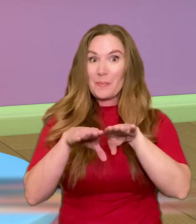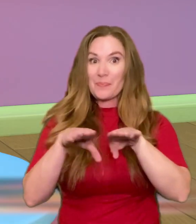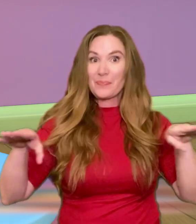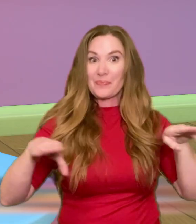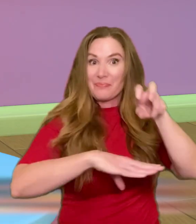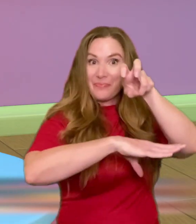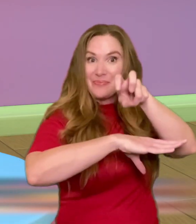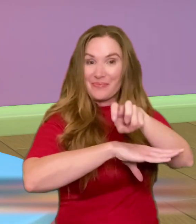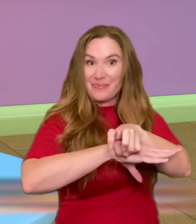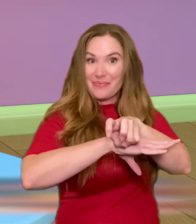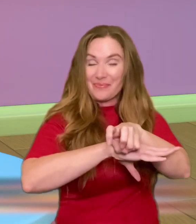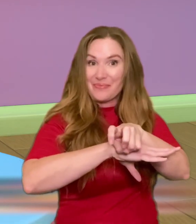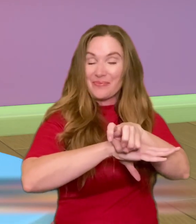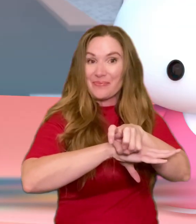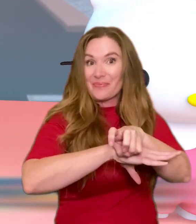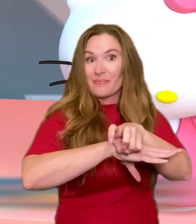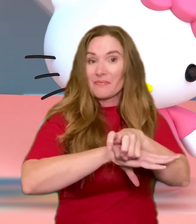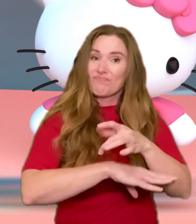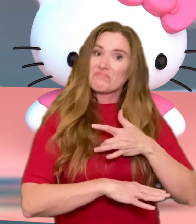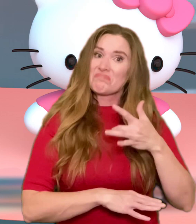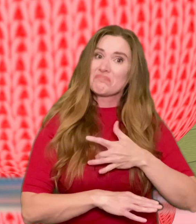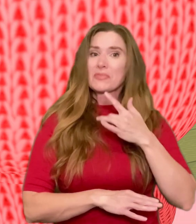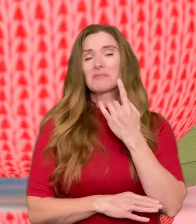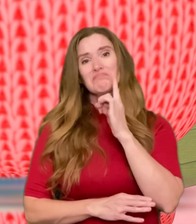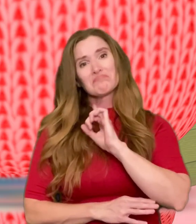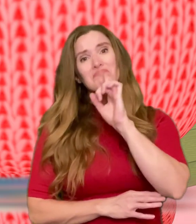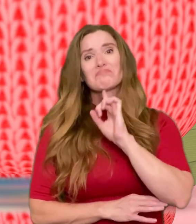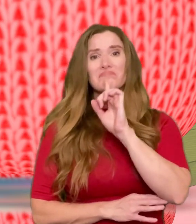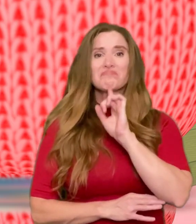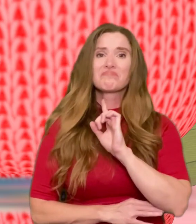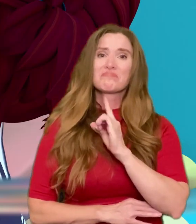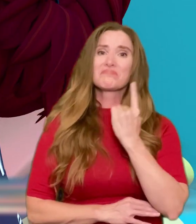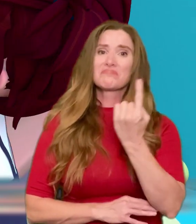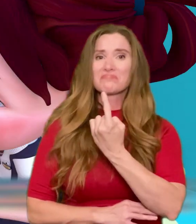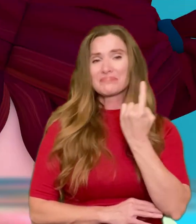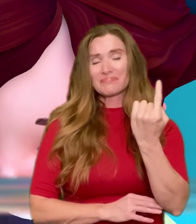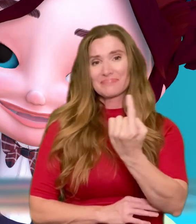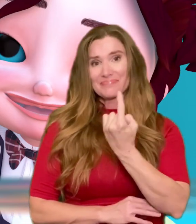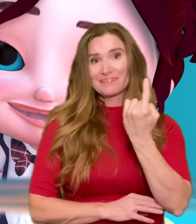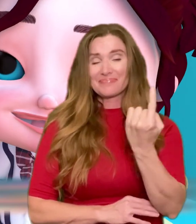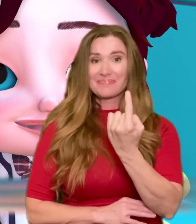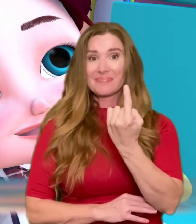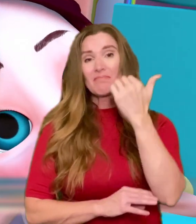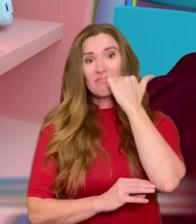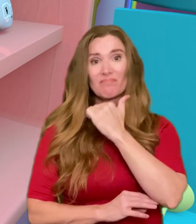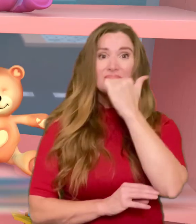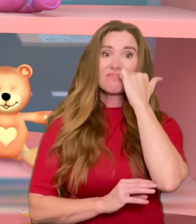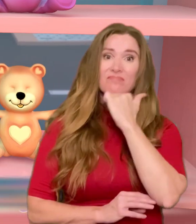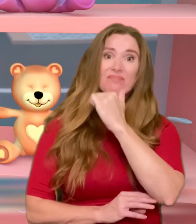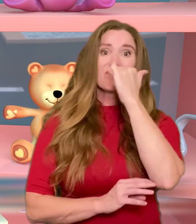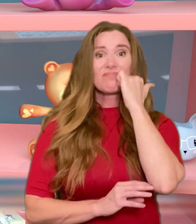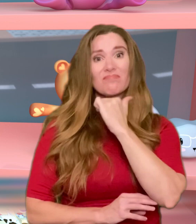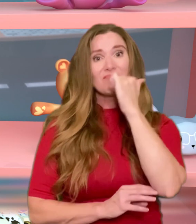There was a doll Sitting on a Shelf Feeling all alone And by herself